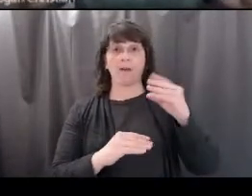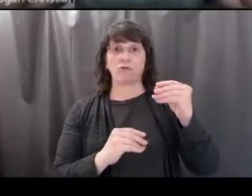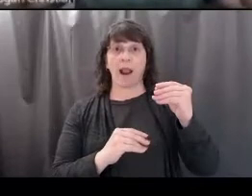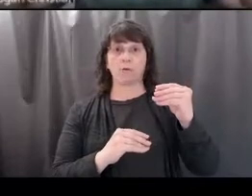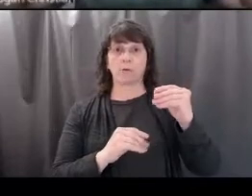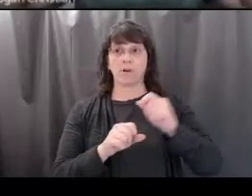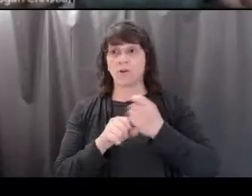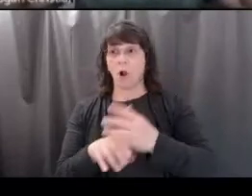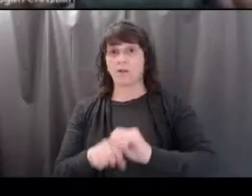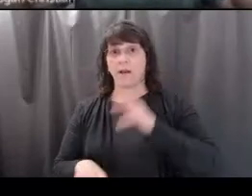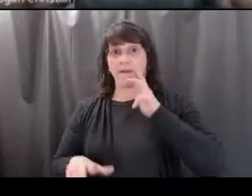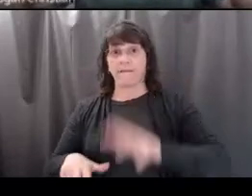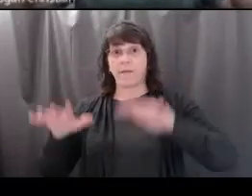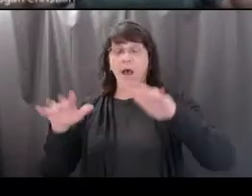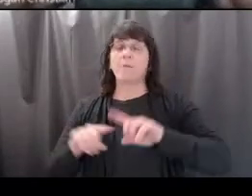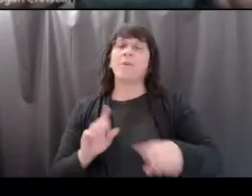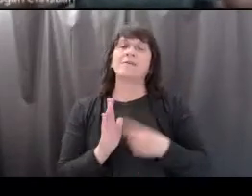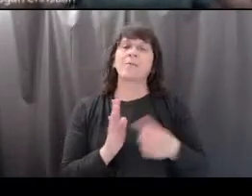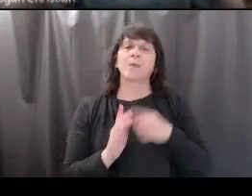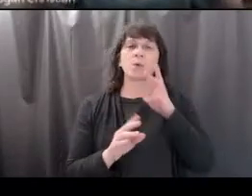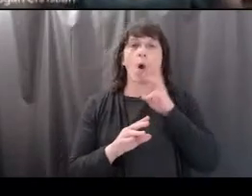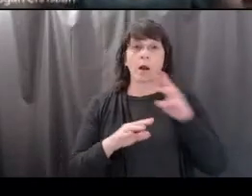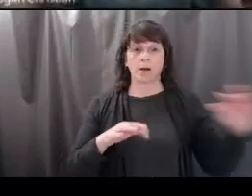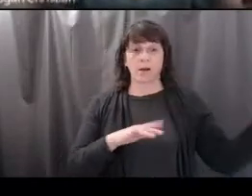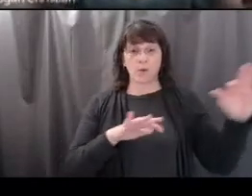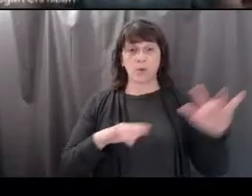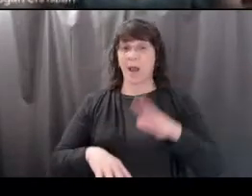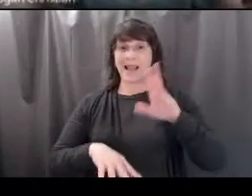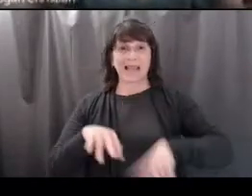a flood. But sometimes water cannot soak into the